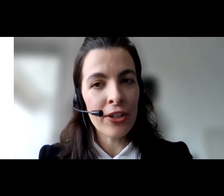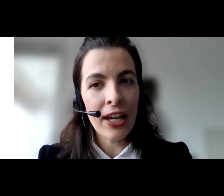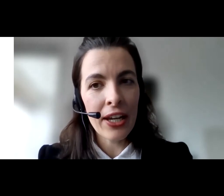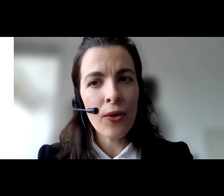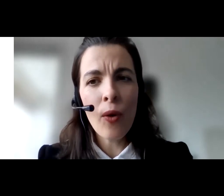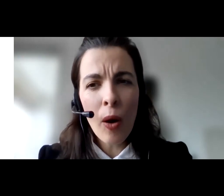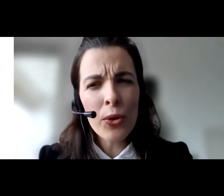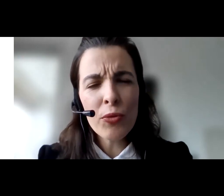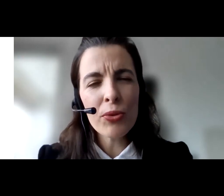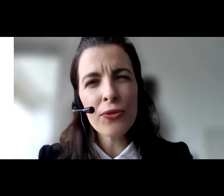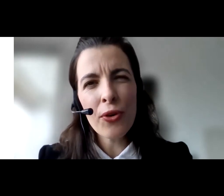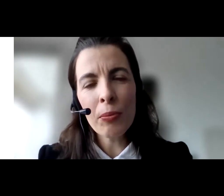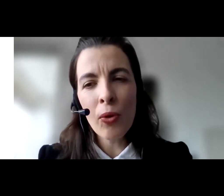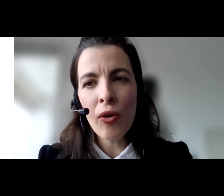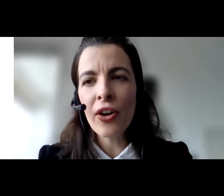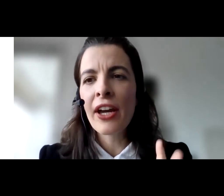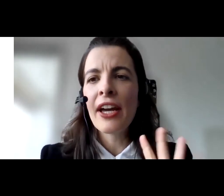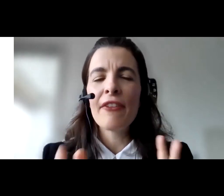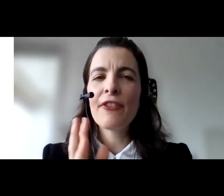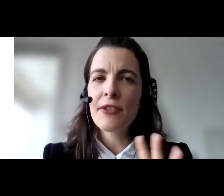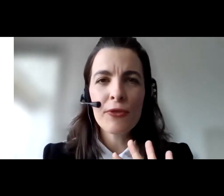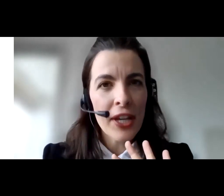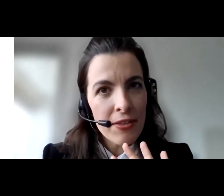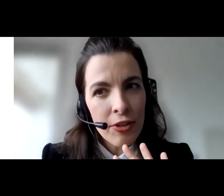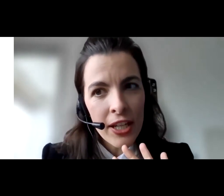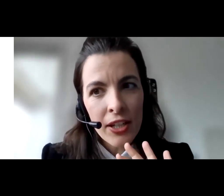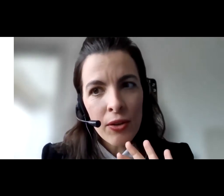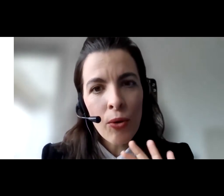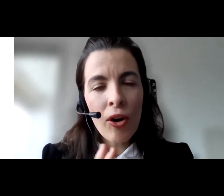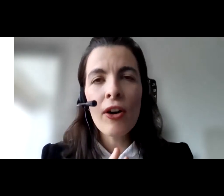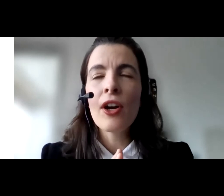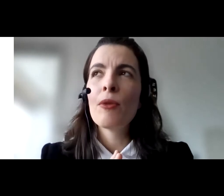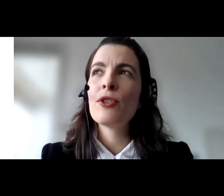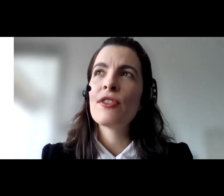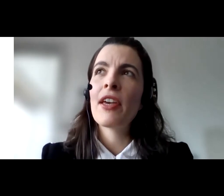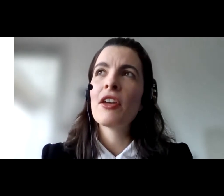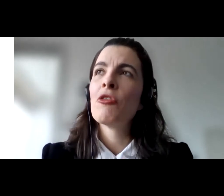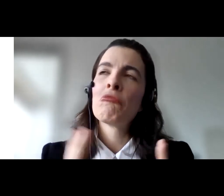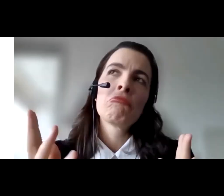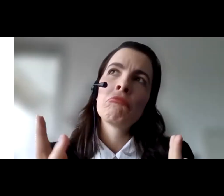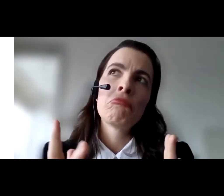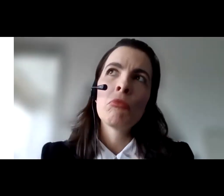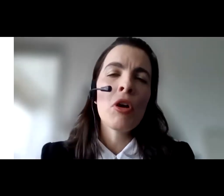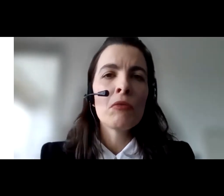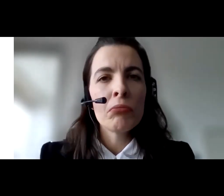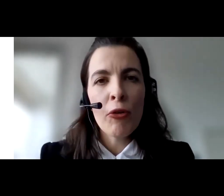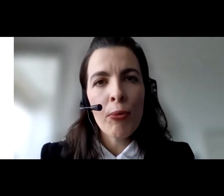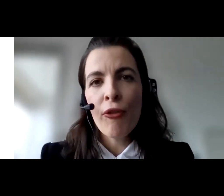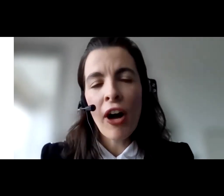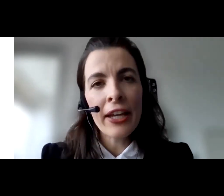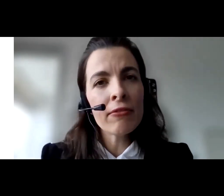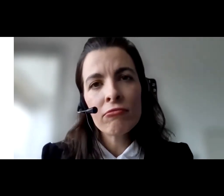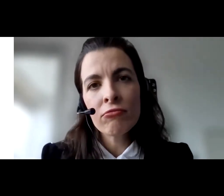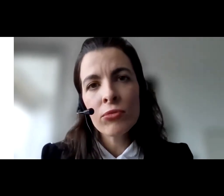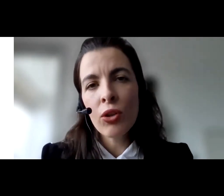learning online, or would you prefer more face-to-face training, or would you say, both